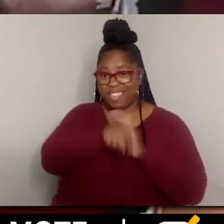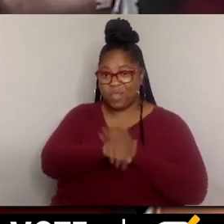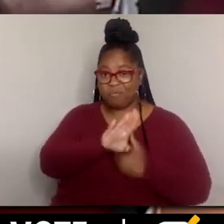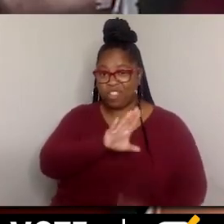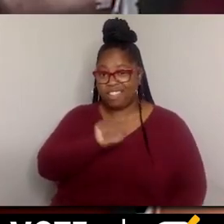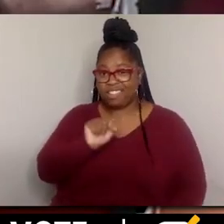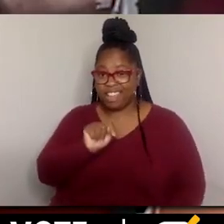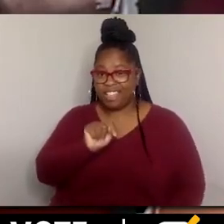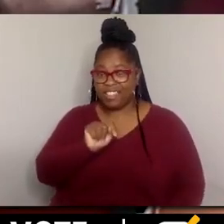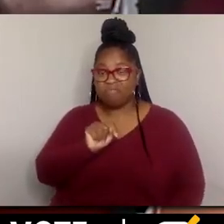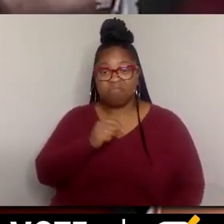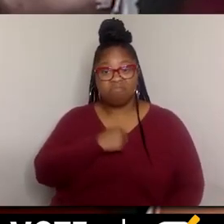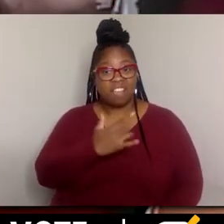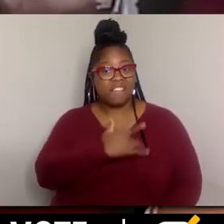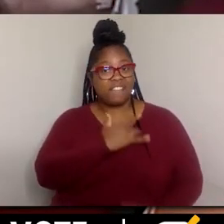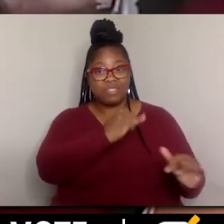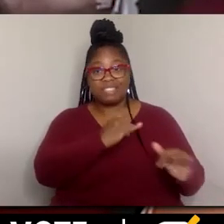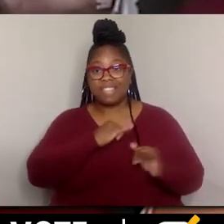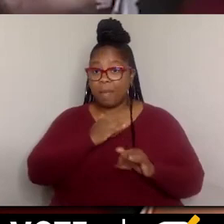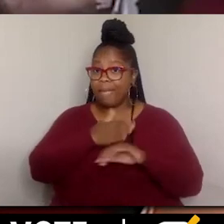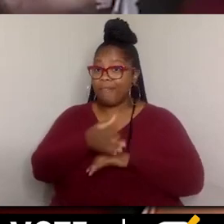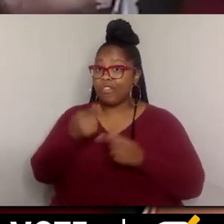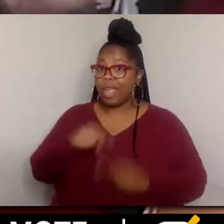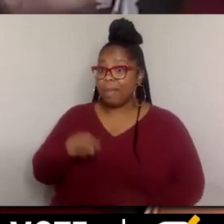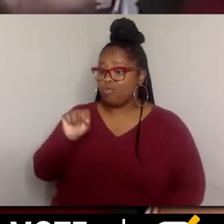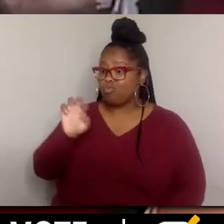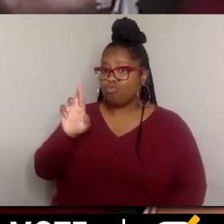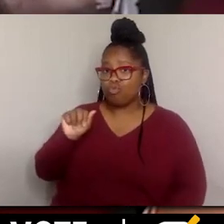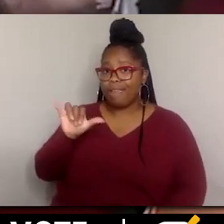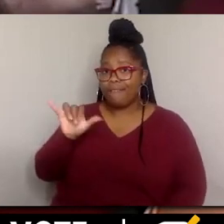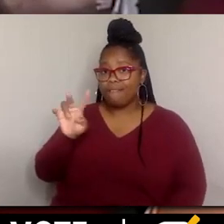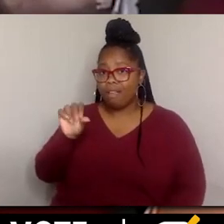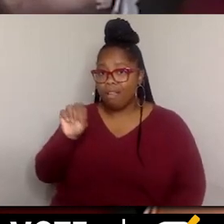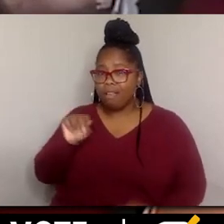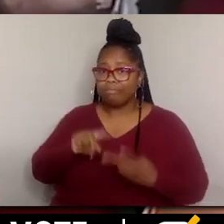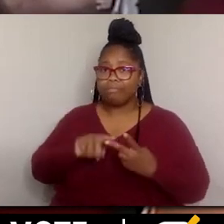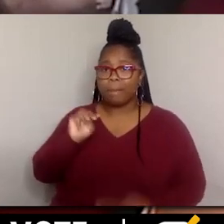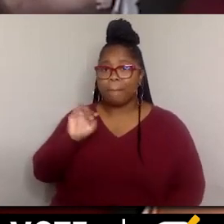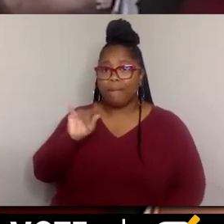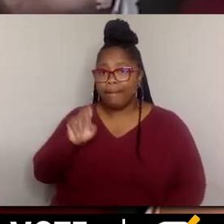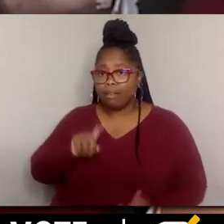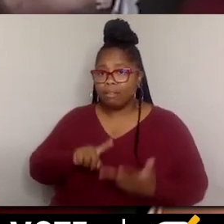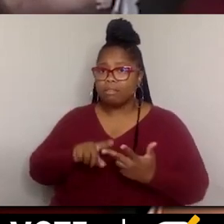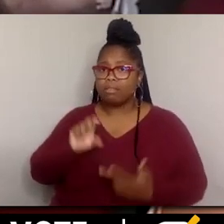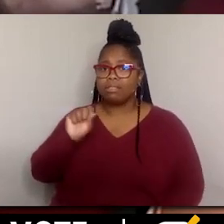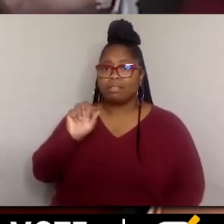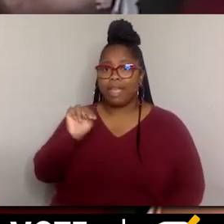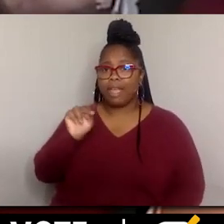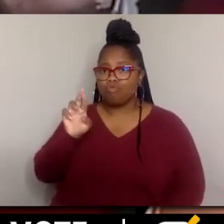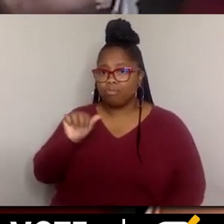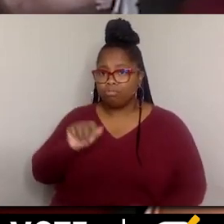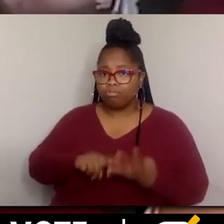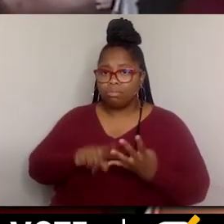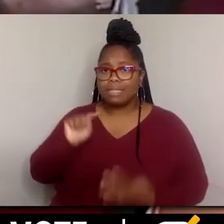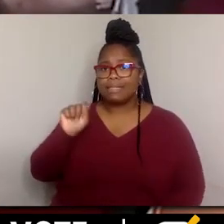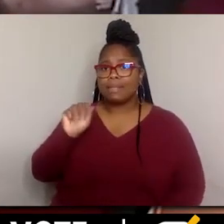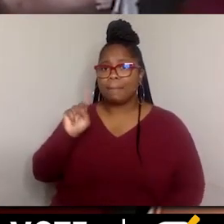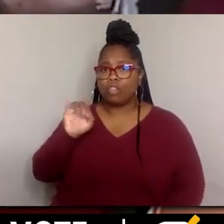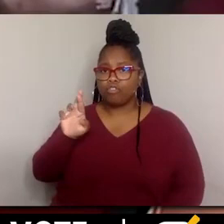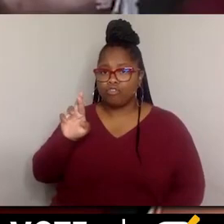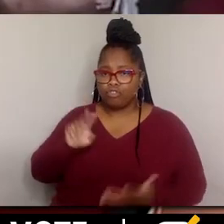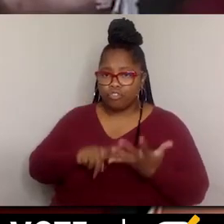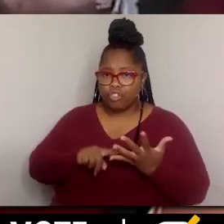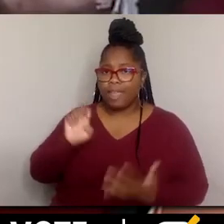Trayvon, Mike, Sandra, Tamir, Eric,